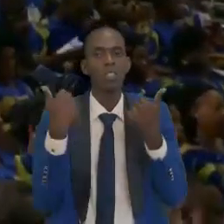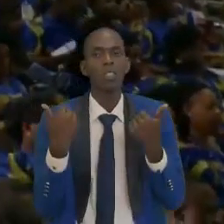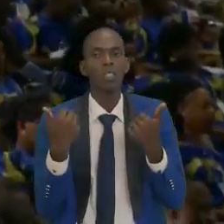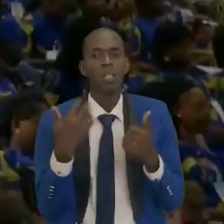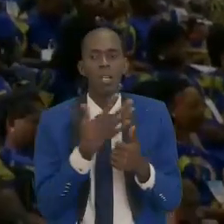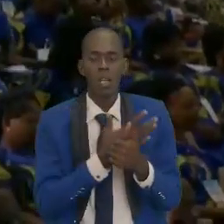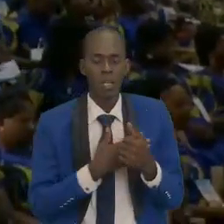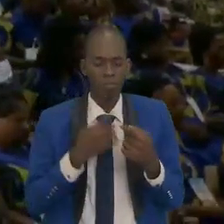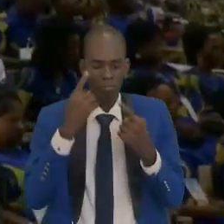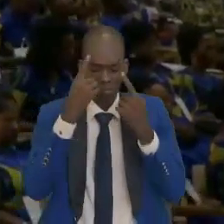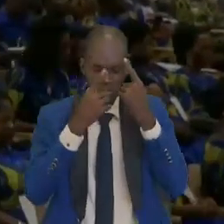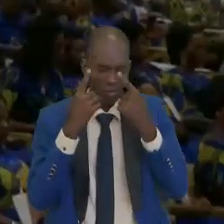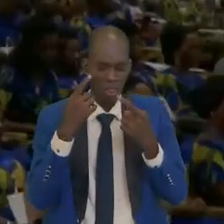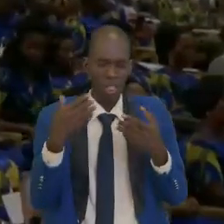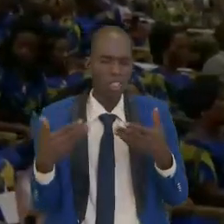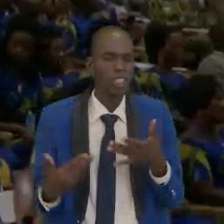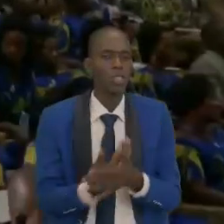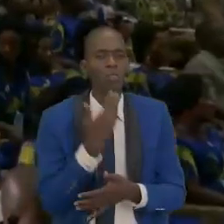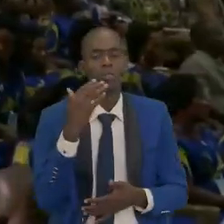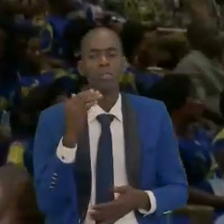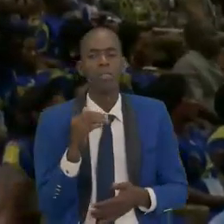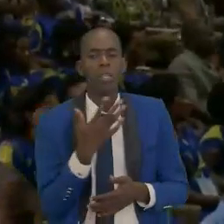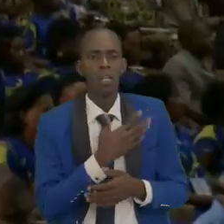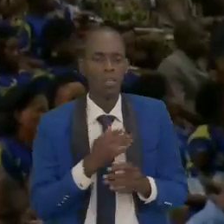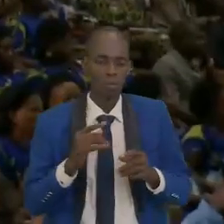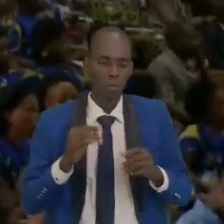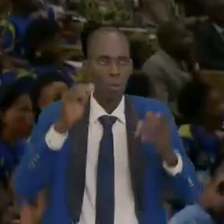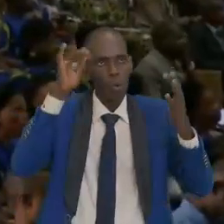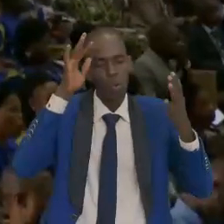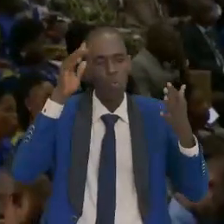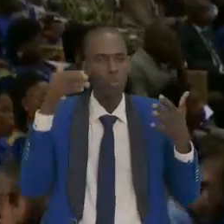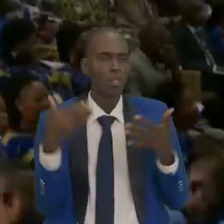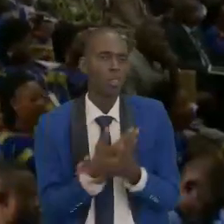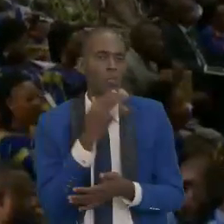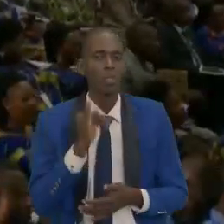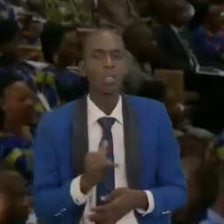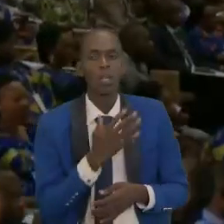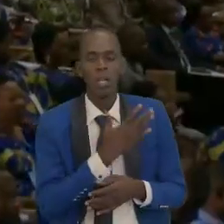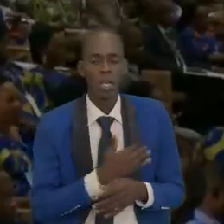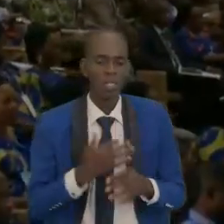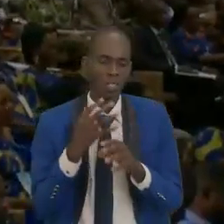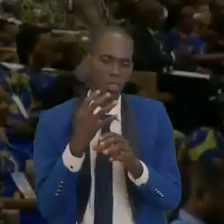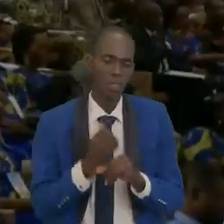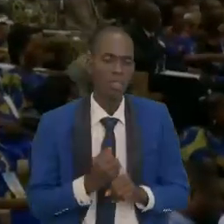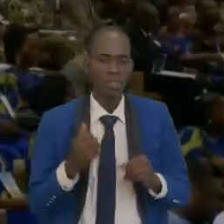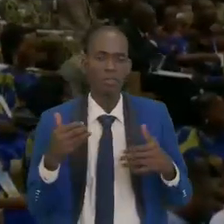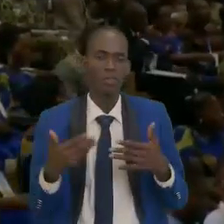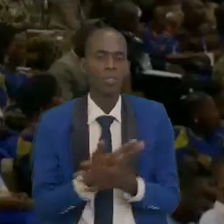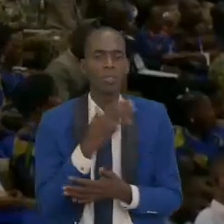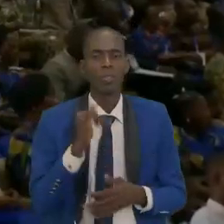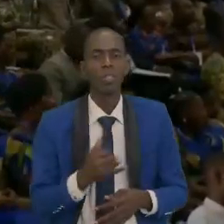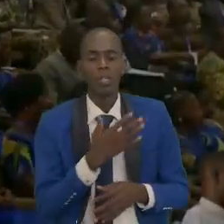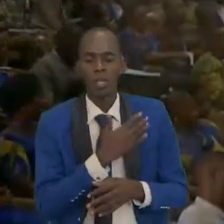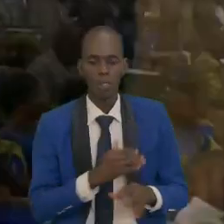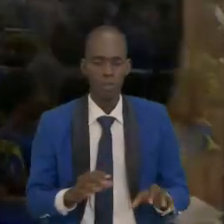afresh and hope a fridge and receive a praise and do